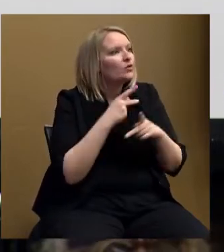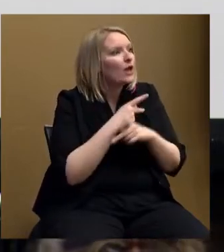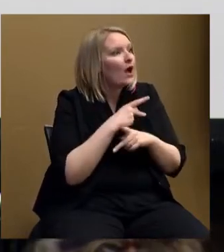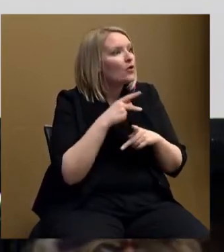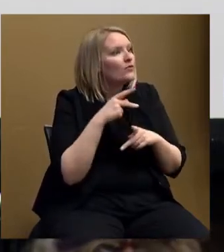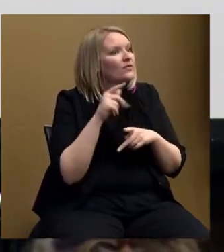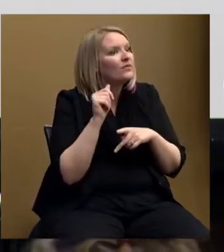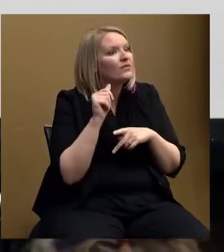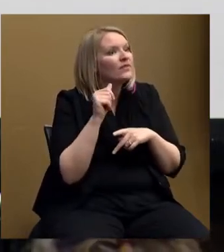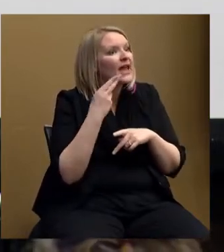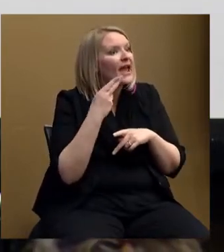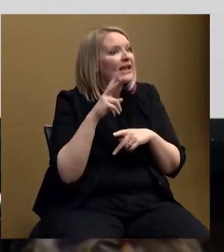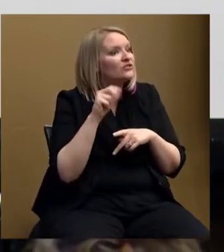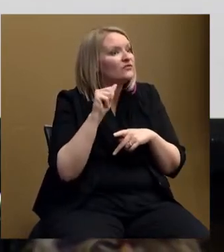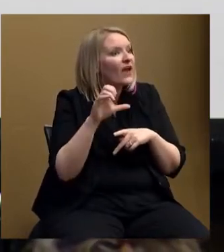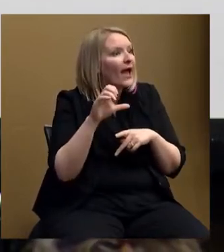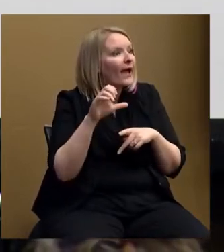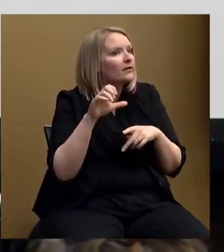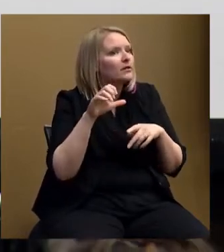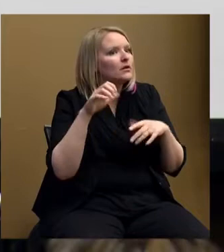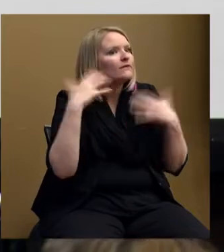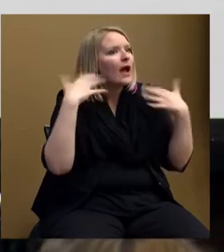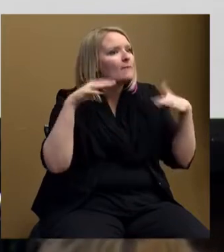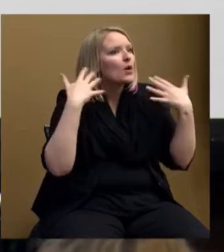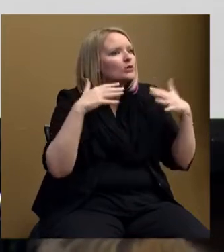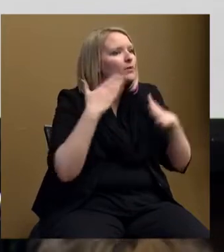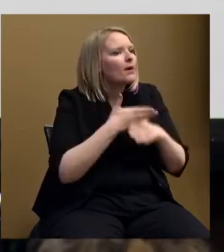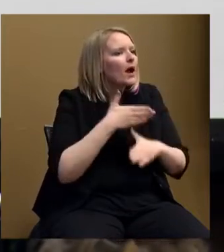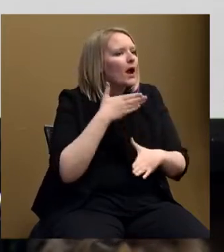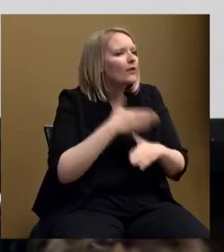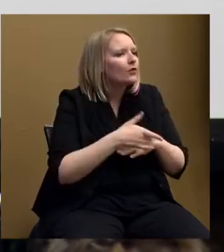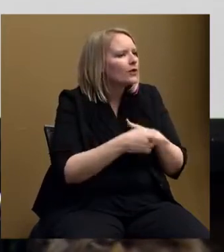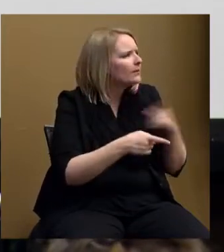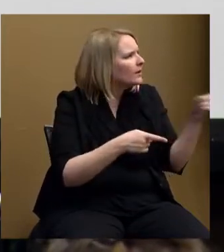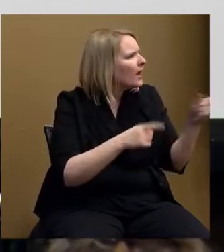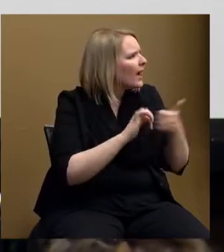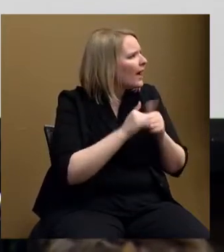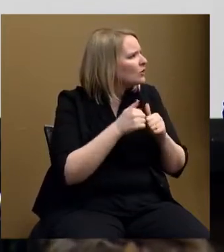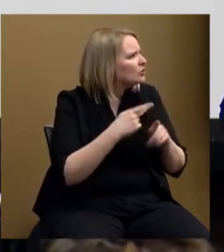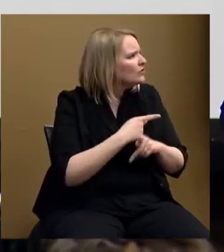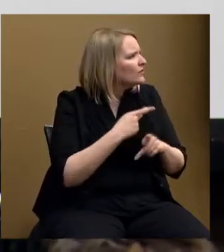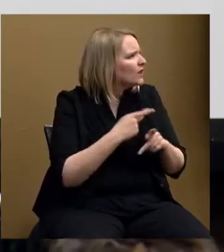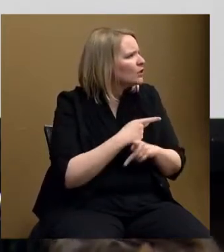vibration from the new air conditioning system that they put in.